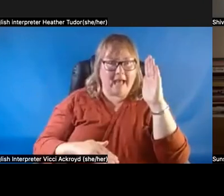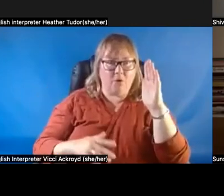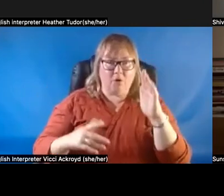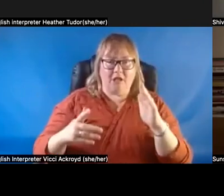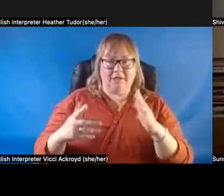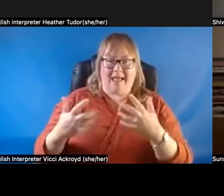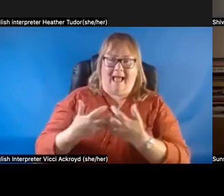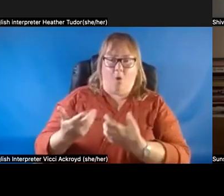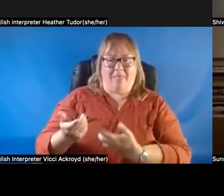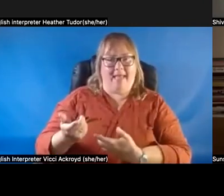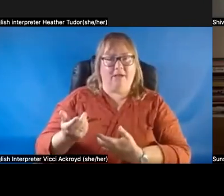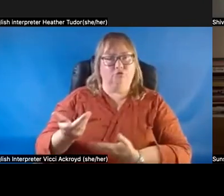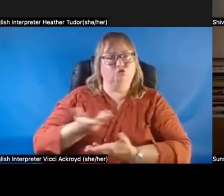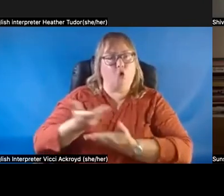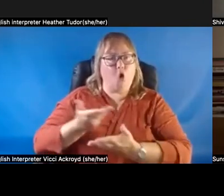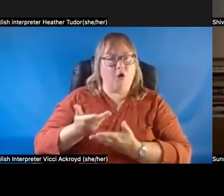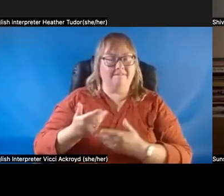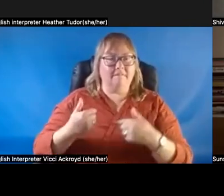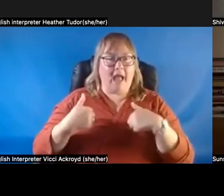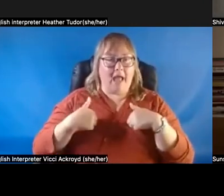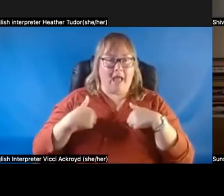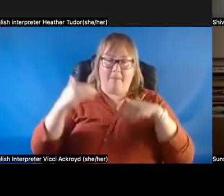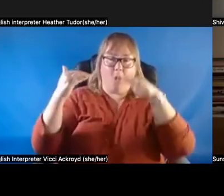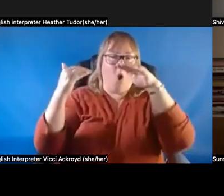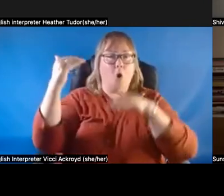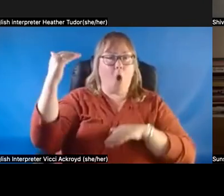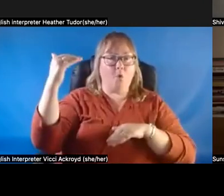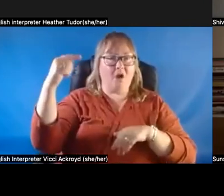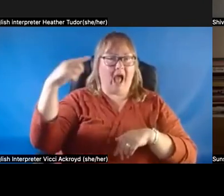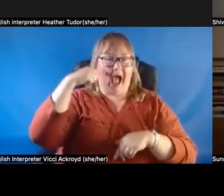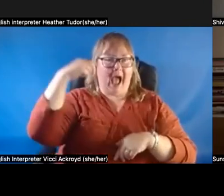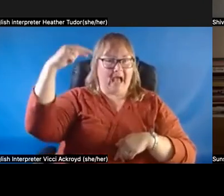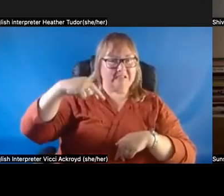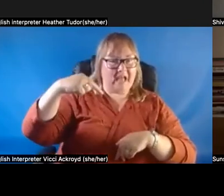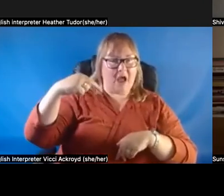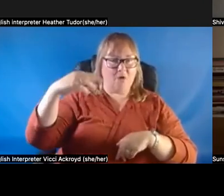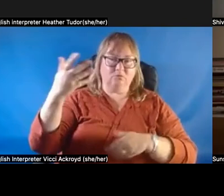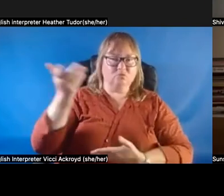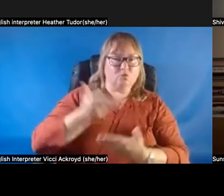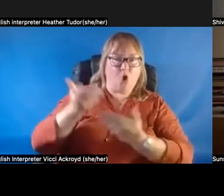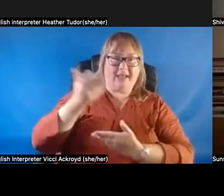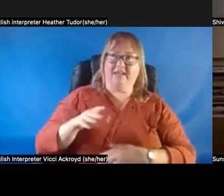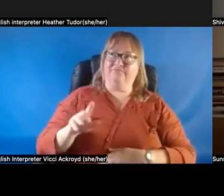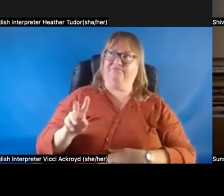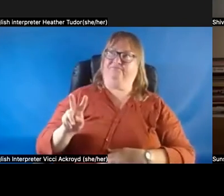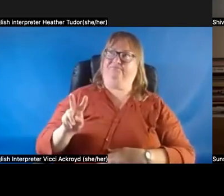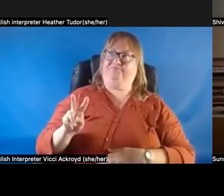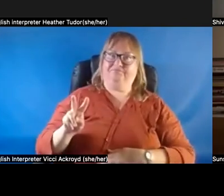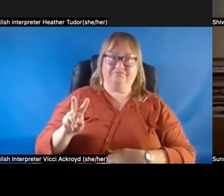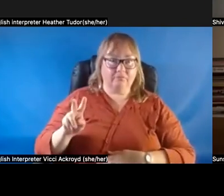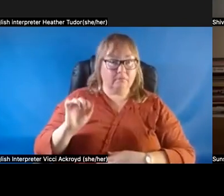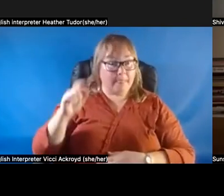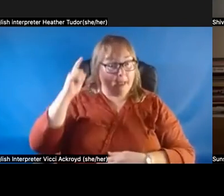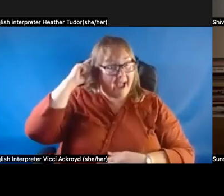caste, they'll talk down to you. And even if it's, you know, not conscious, as I said, it's just sort of so ingrained into their minds at such a